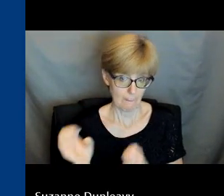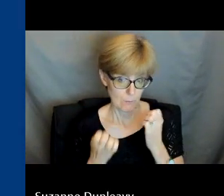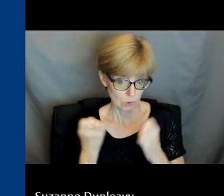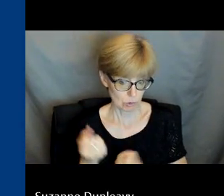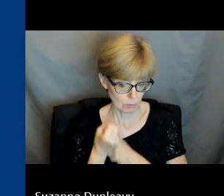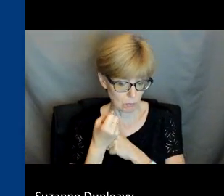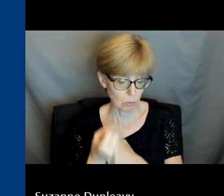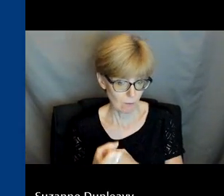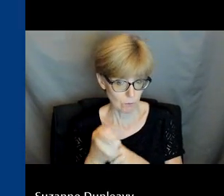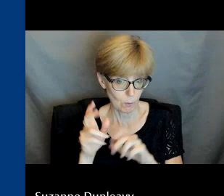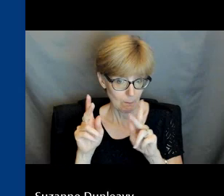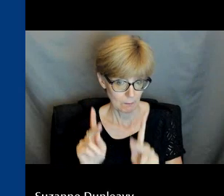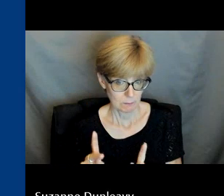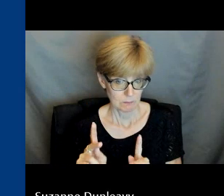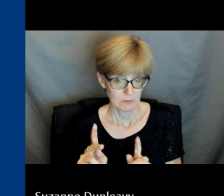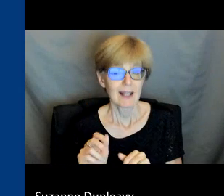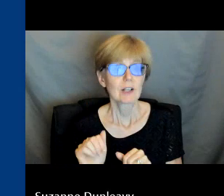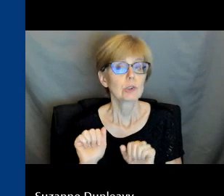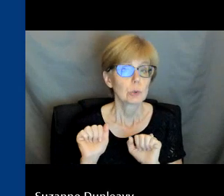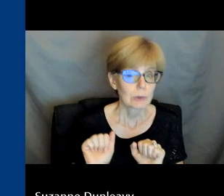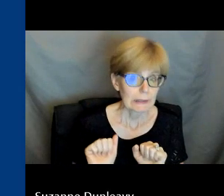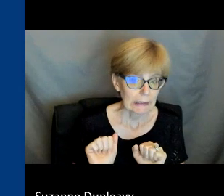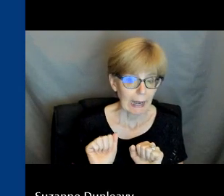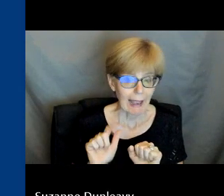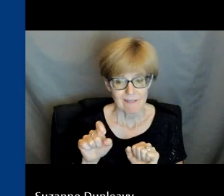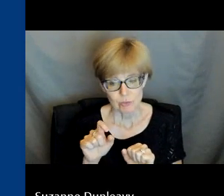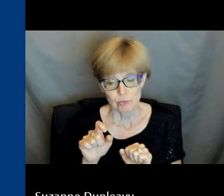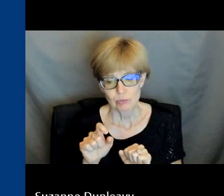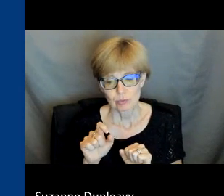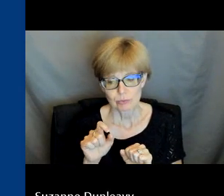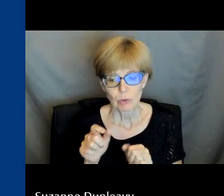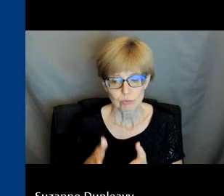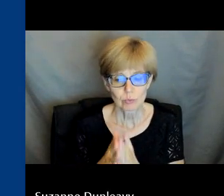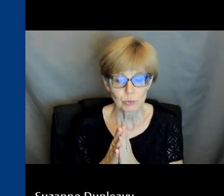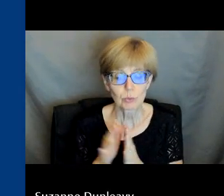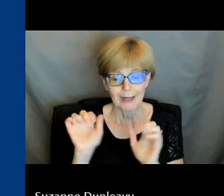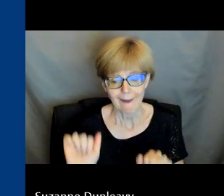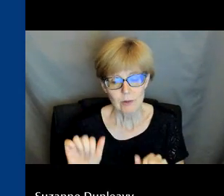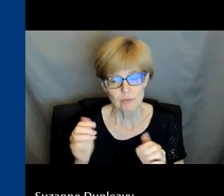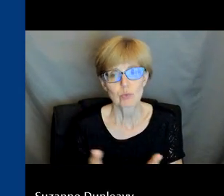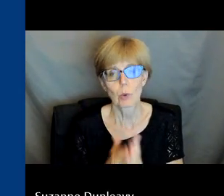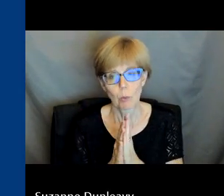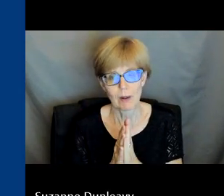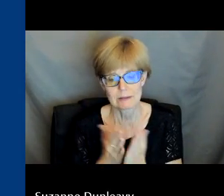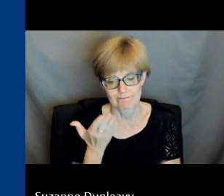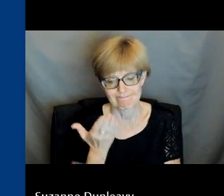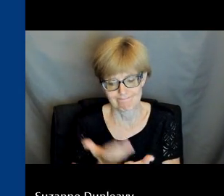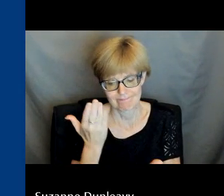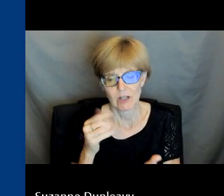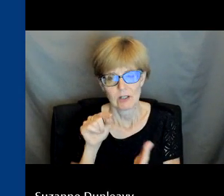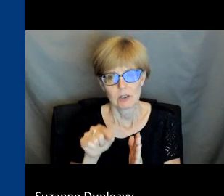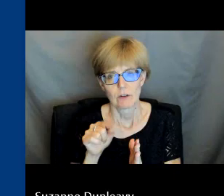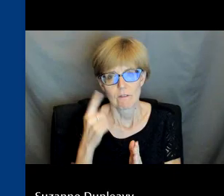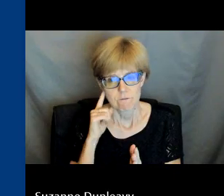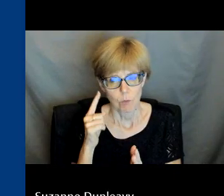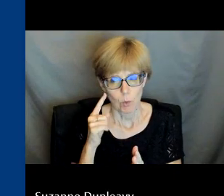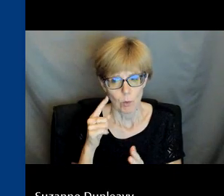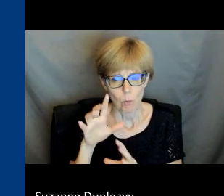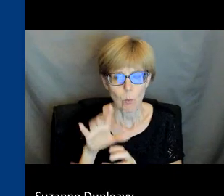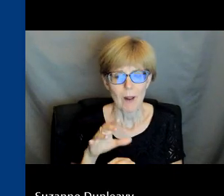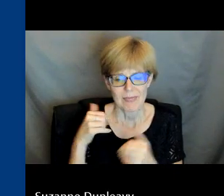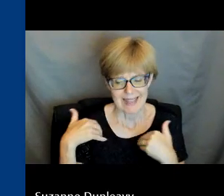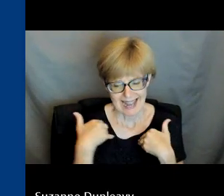of an individual, there can be some justification requested on what tasks and support this animal is able to